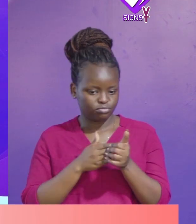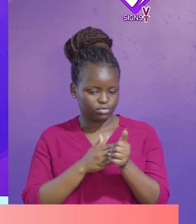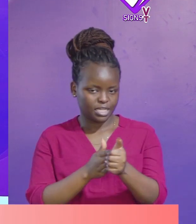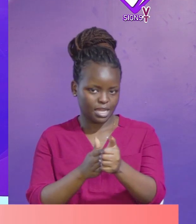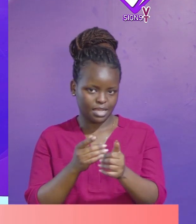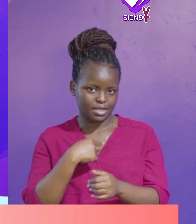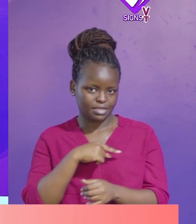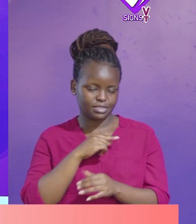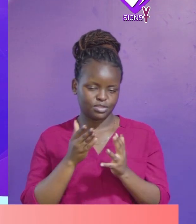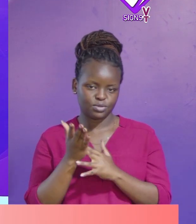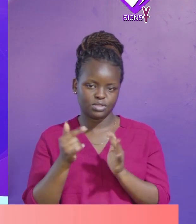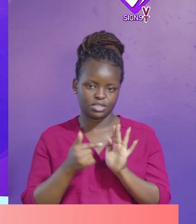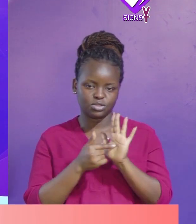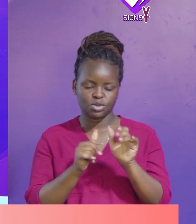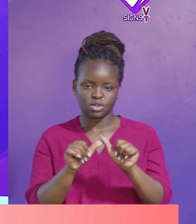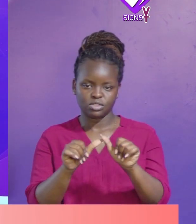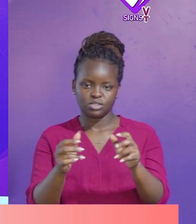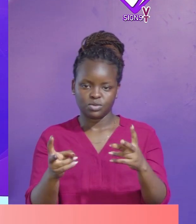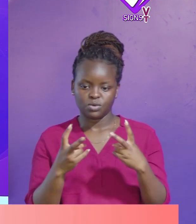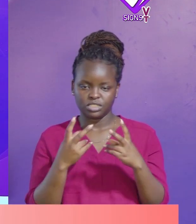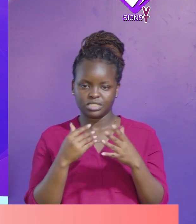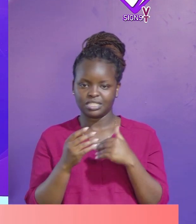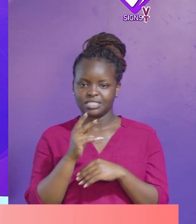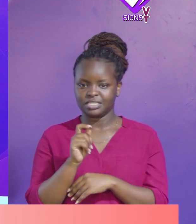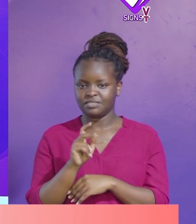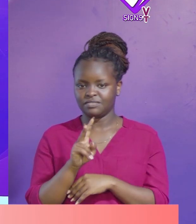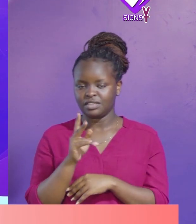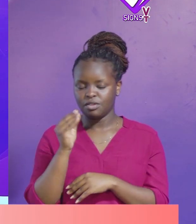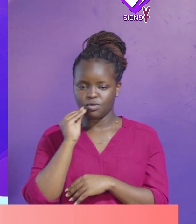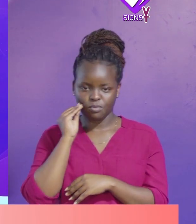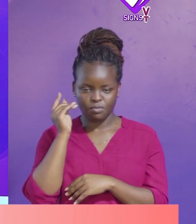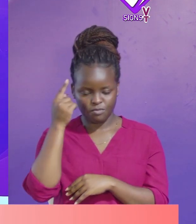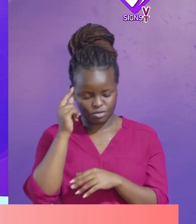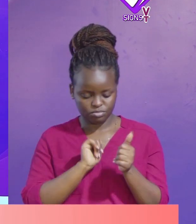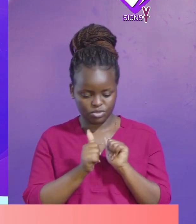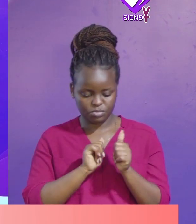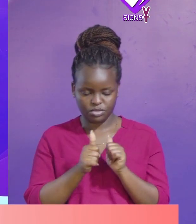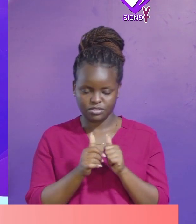show. Continue watching Science TV, your home of sports analysis.